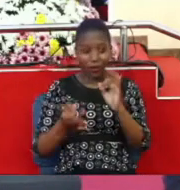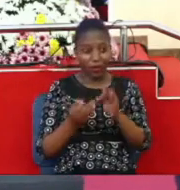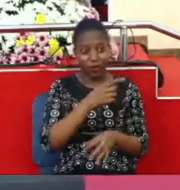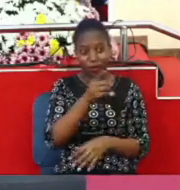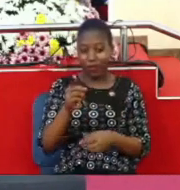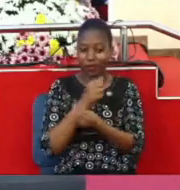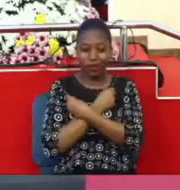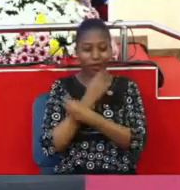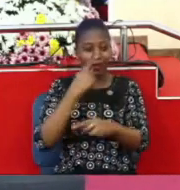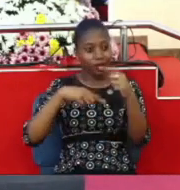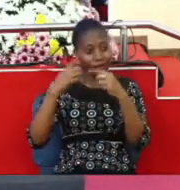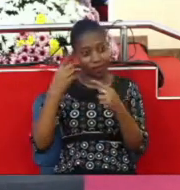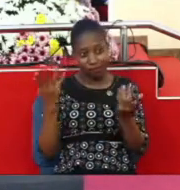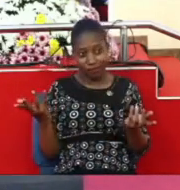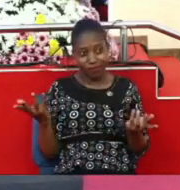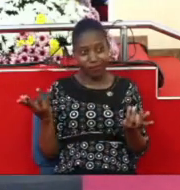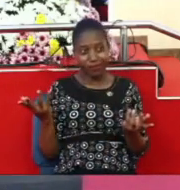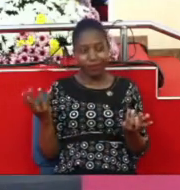wewe unapenda. Anytime